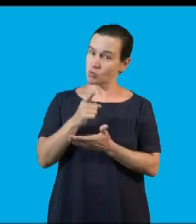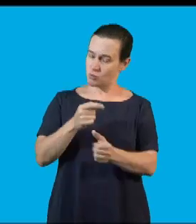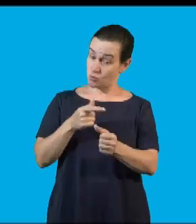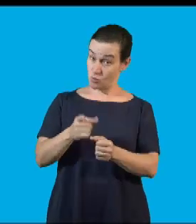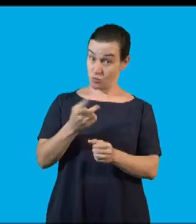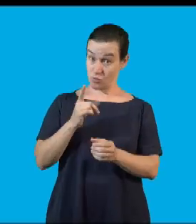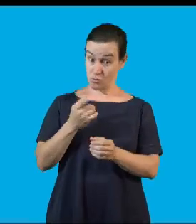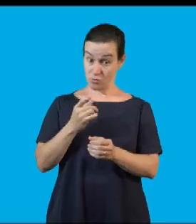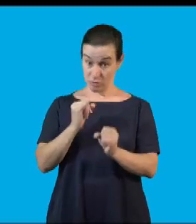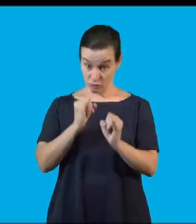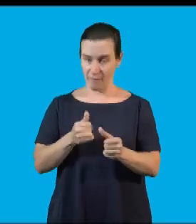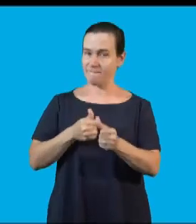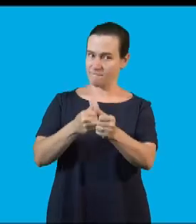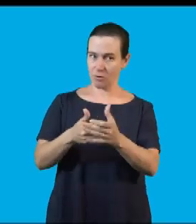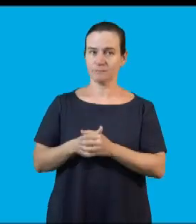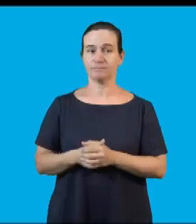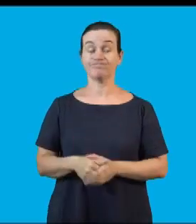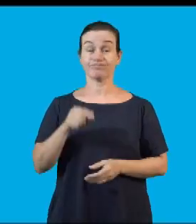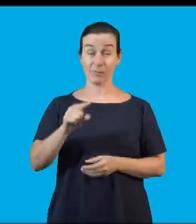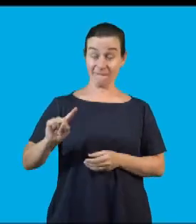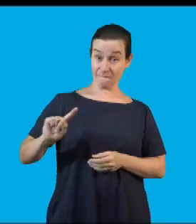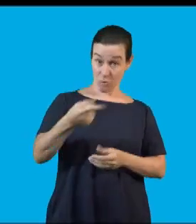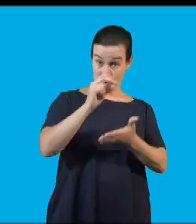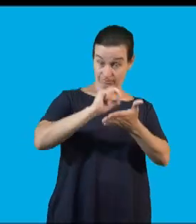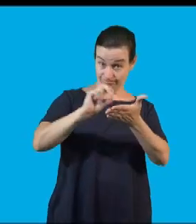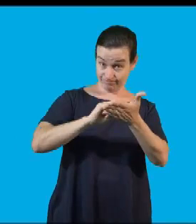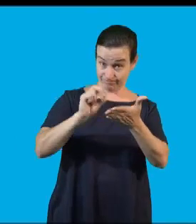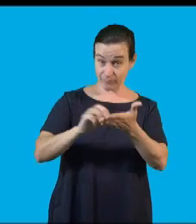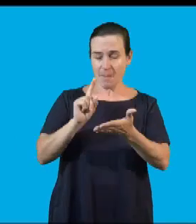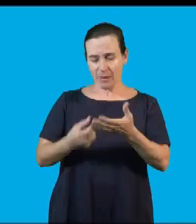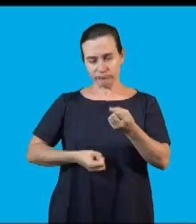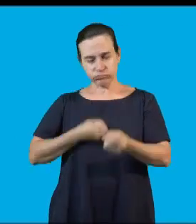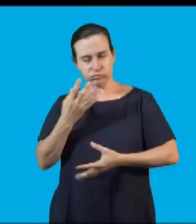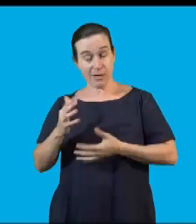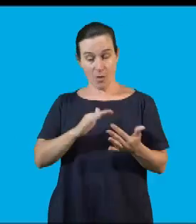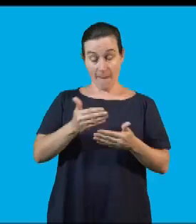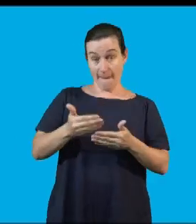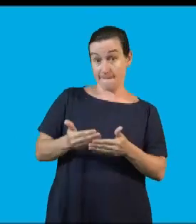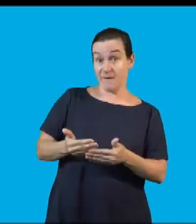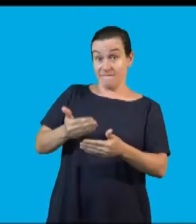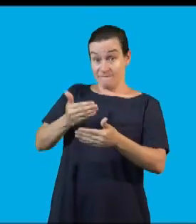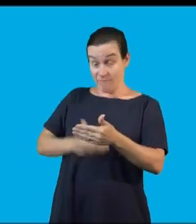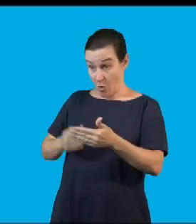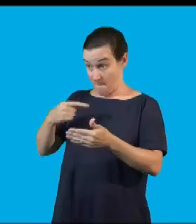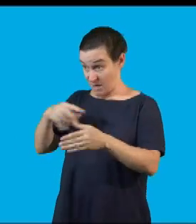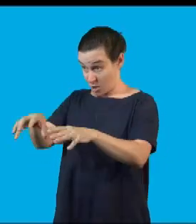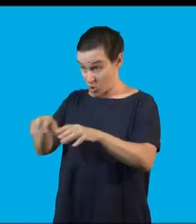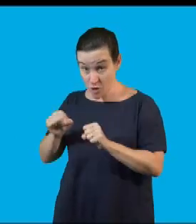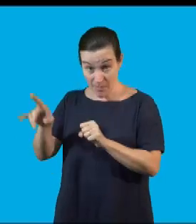instructions. The first entry must express how you felt before bringing the pet